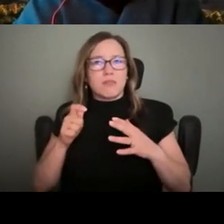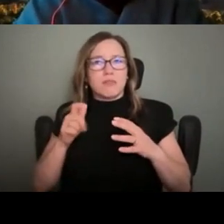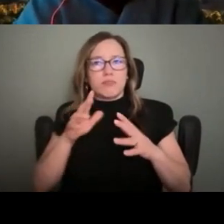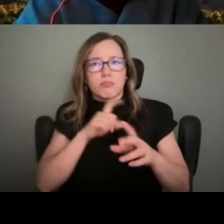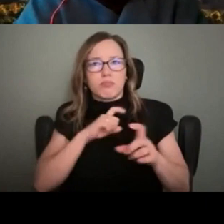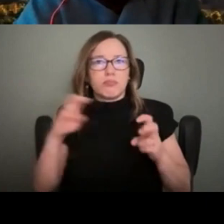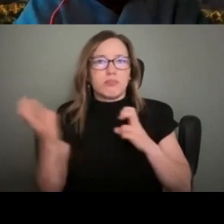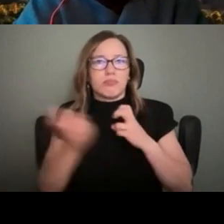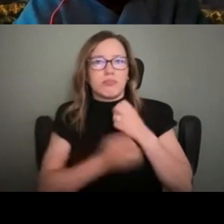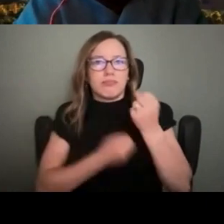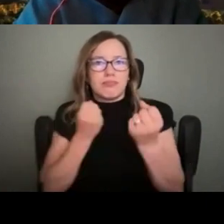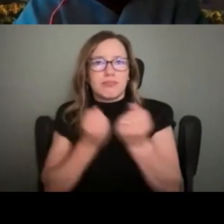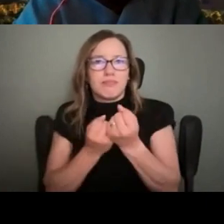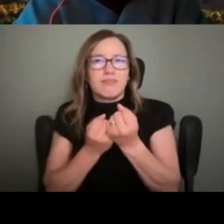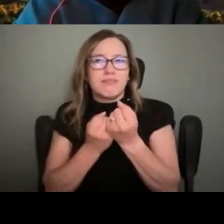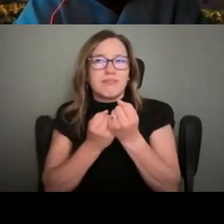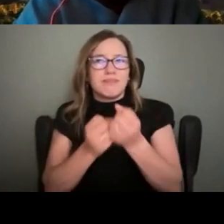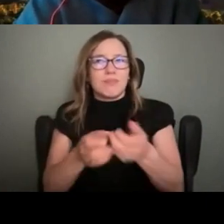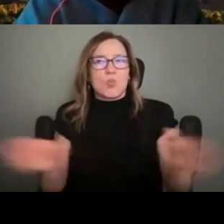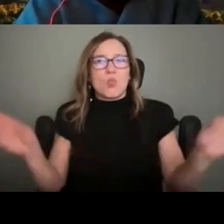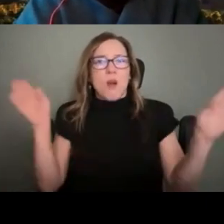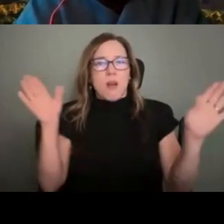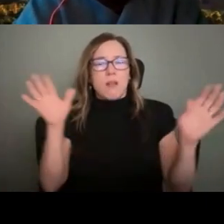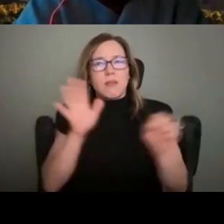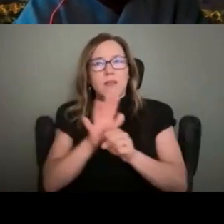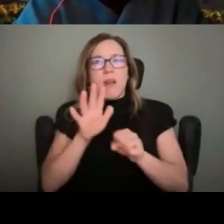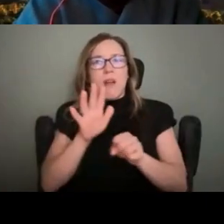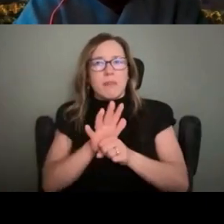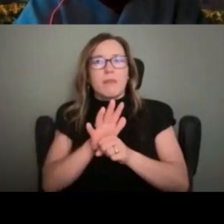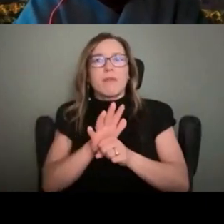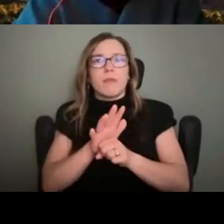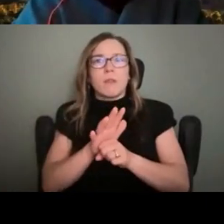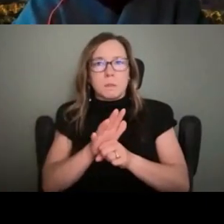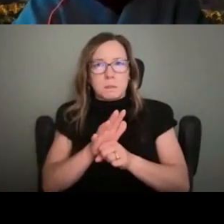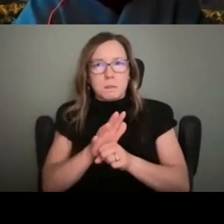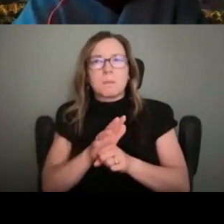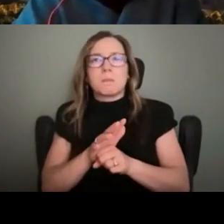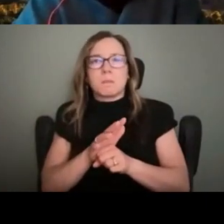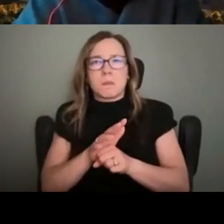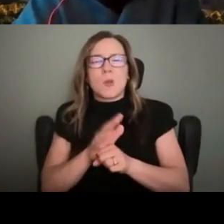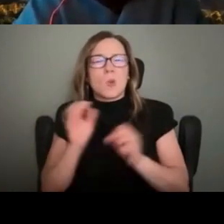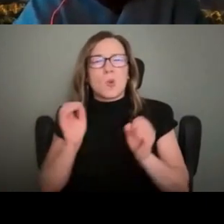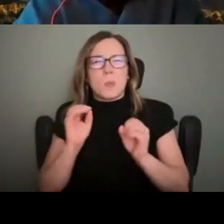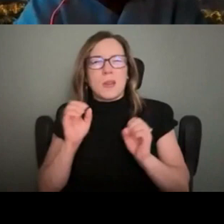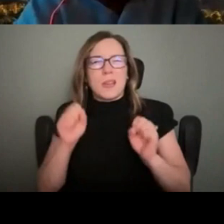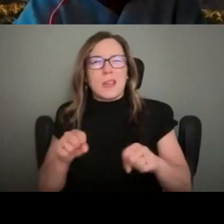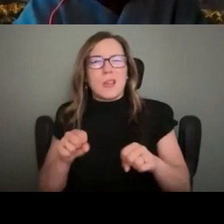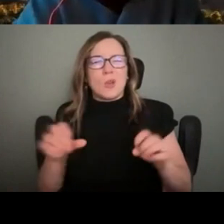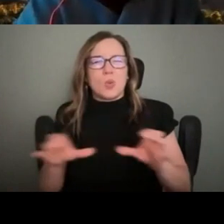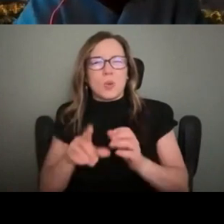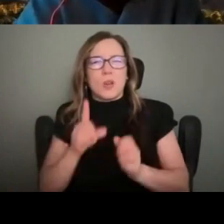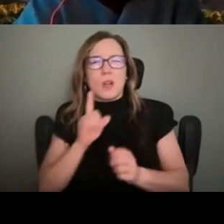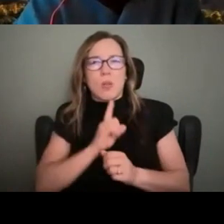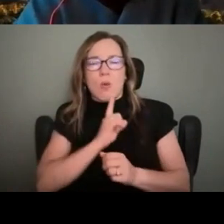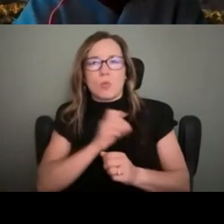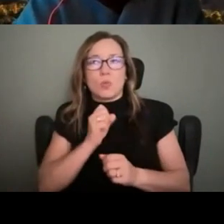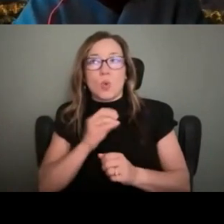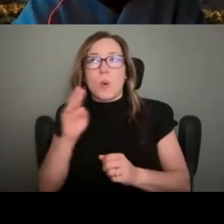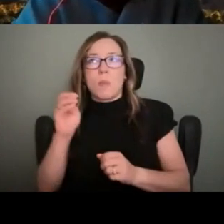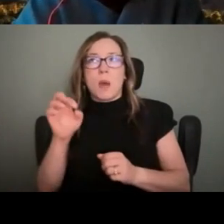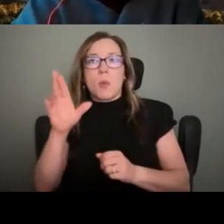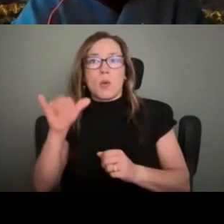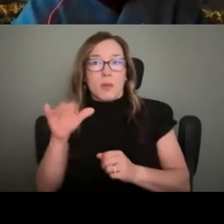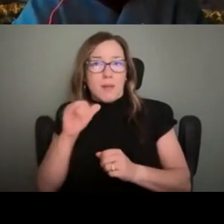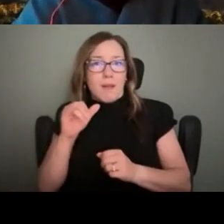to stay wide enough. No one can do this alone. And so memory cafes are a